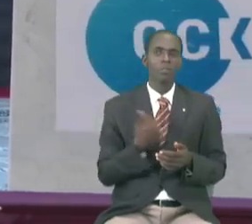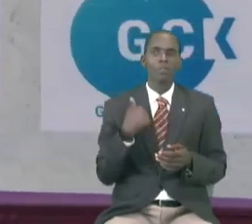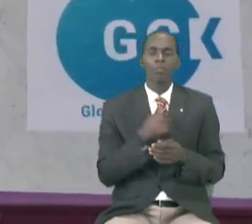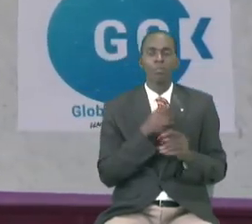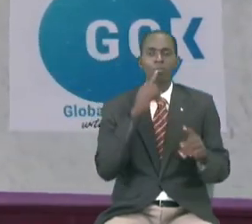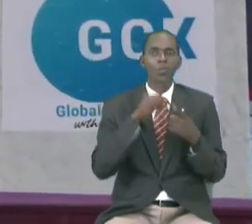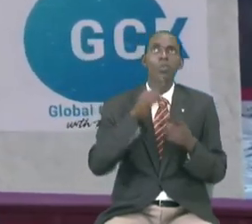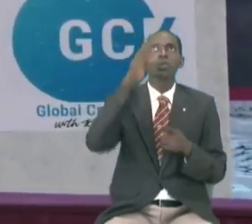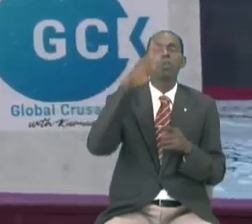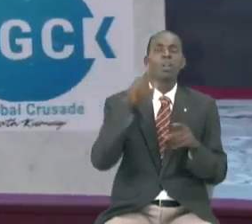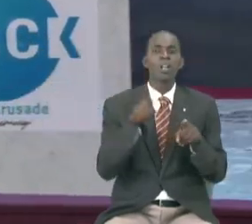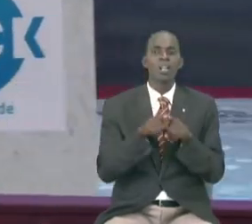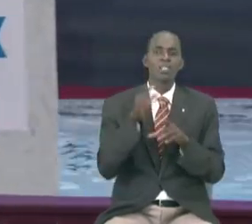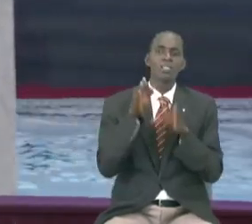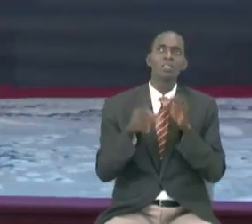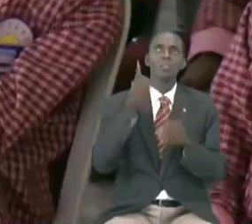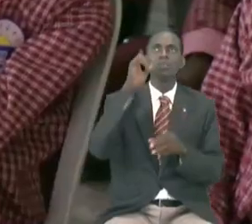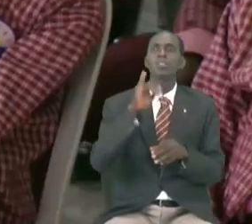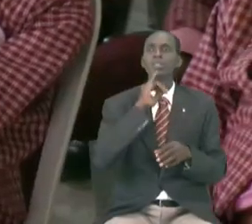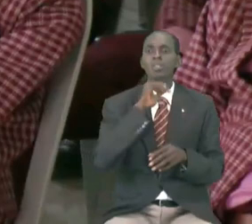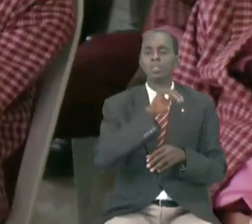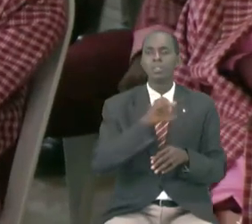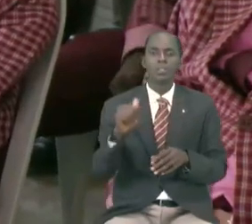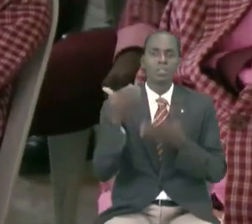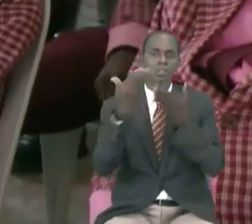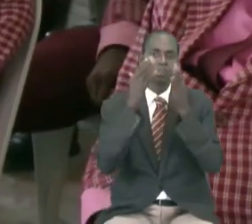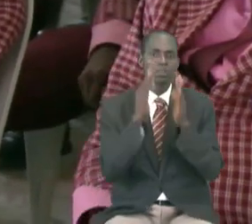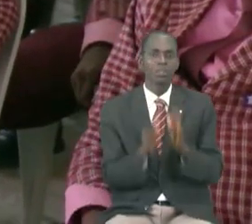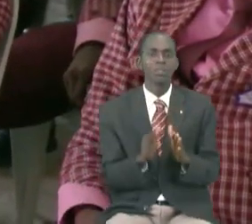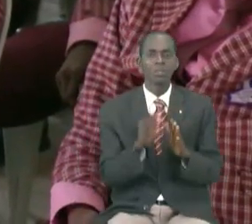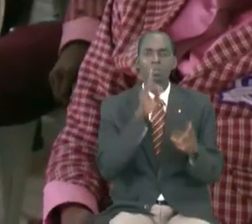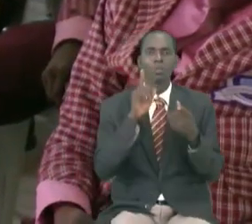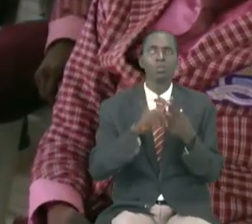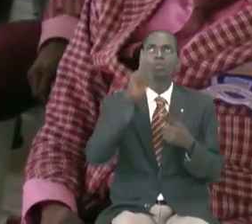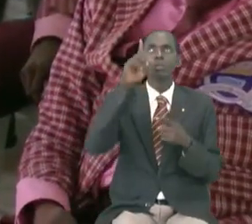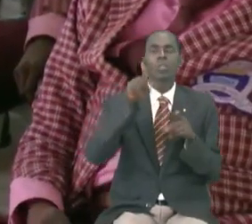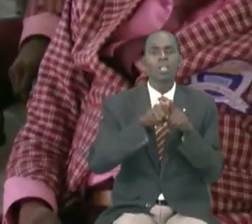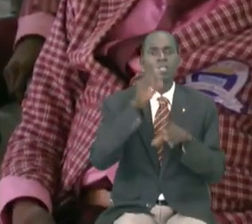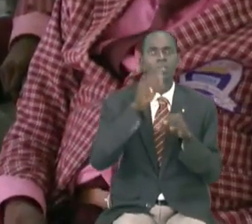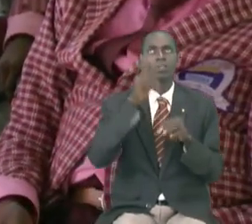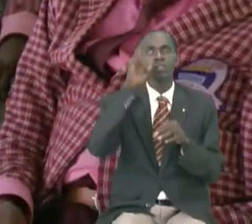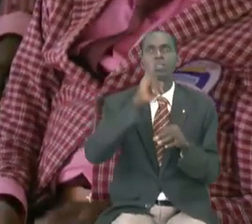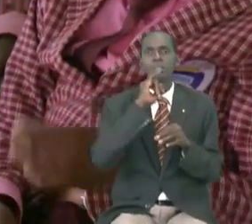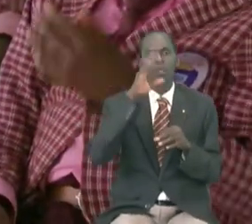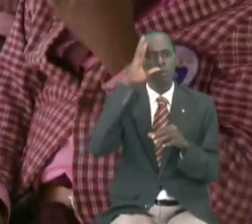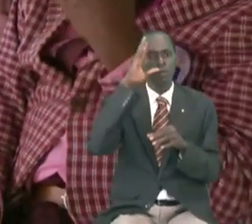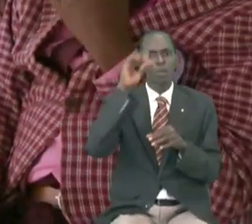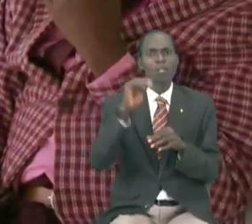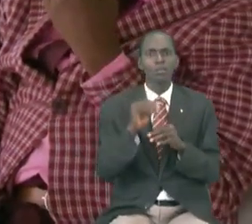he's lower than man. He's our slave. He's our servant. He's our errand boy. And we can talk to